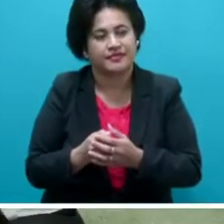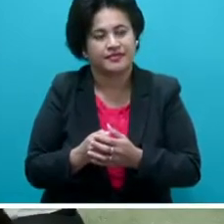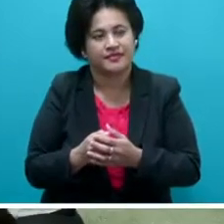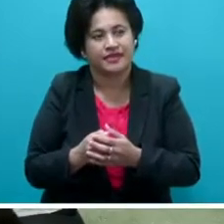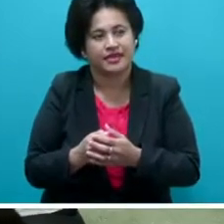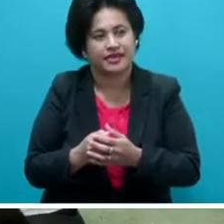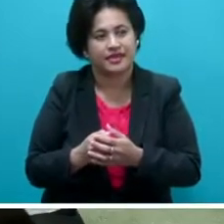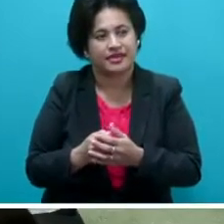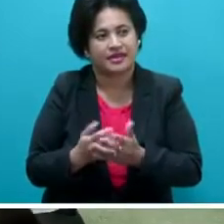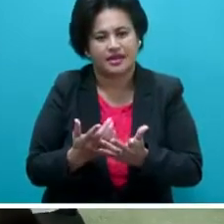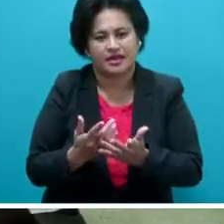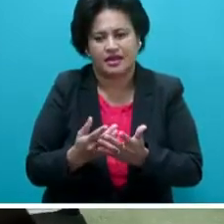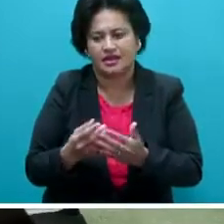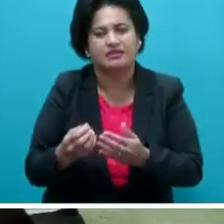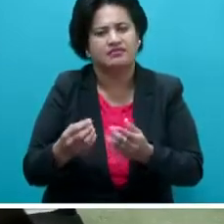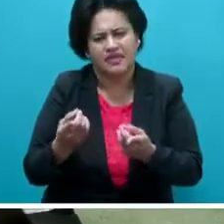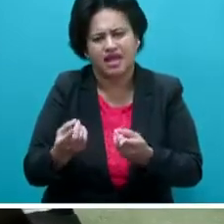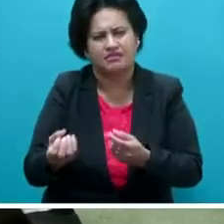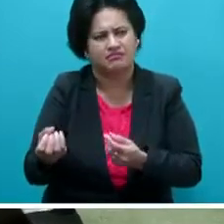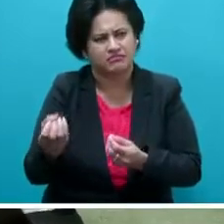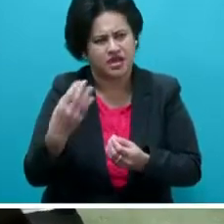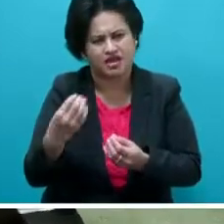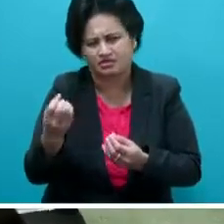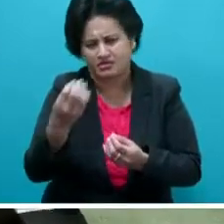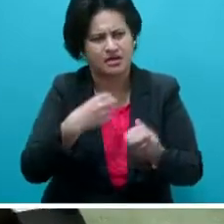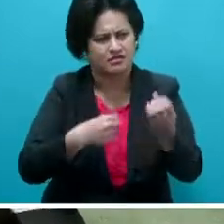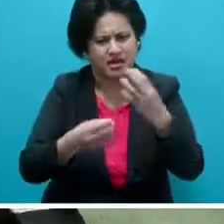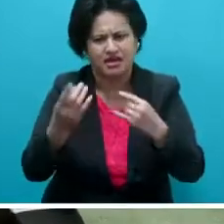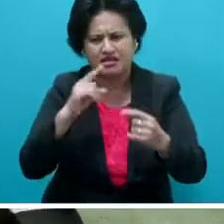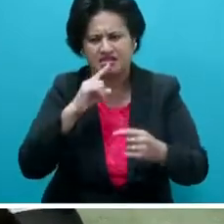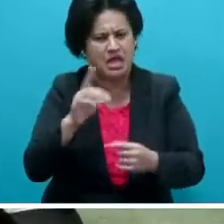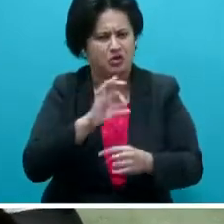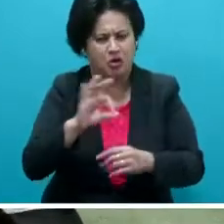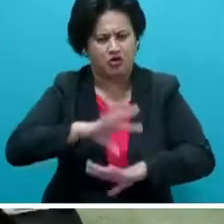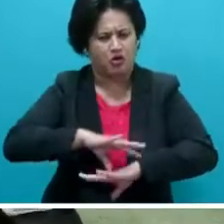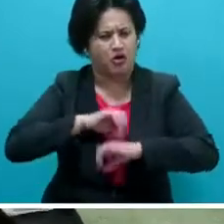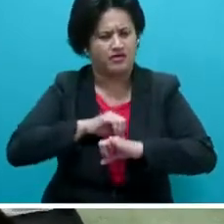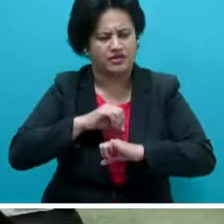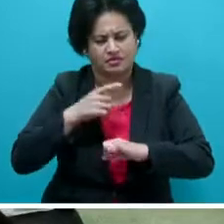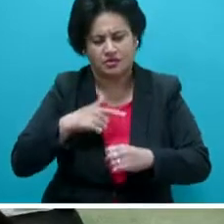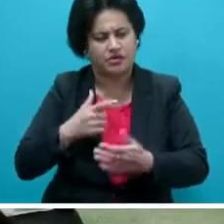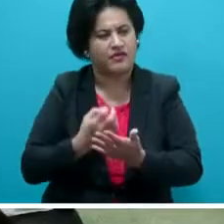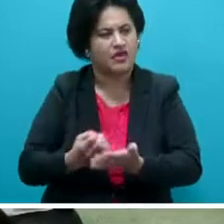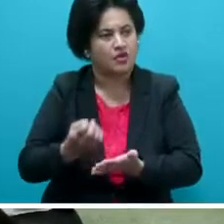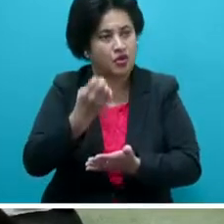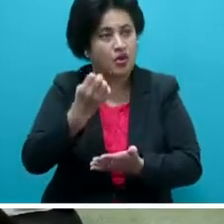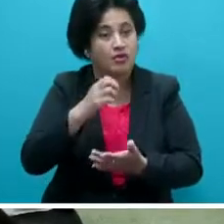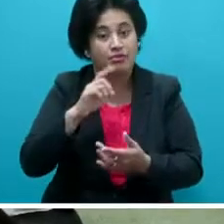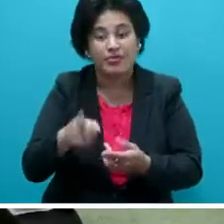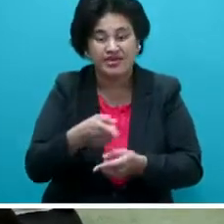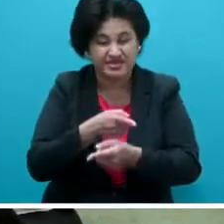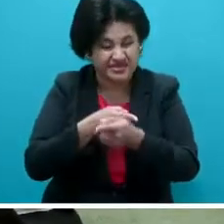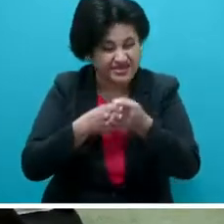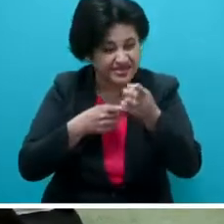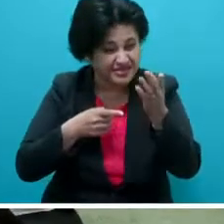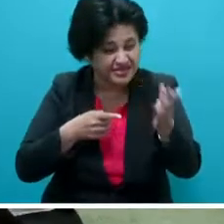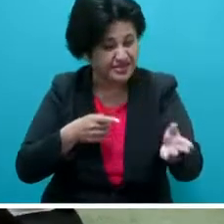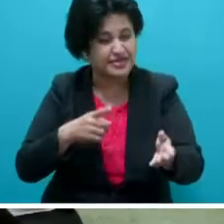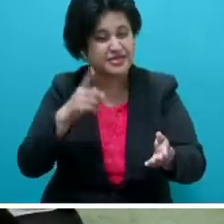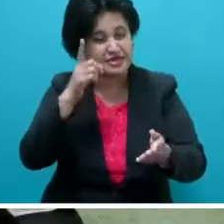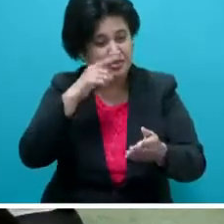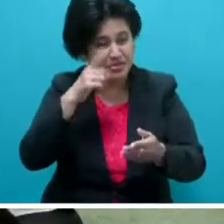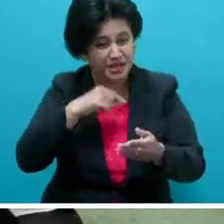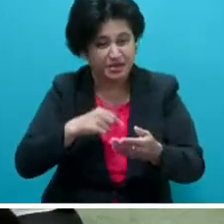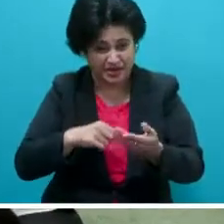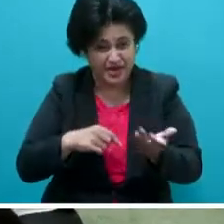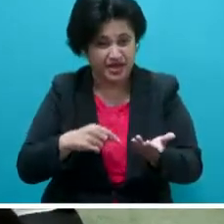you know, we've been told continuously there's no confidence in the economy, etc., Mr. Speaker, sir. But these are the very people who are trying to undermine the